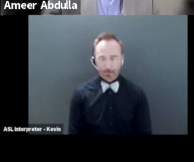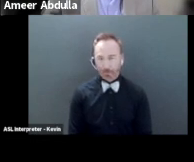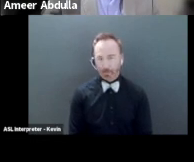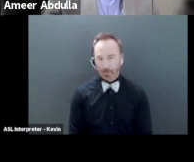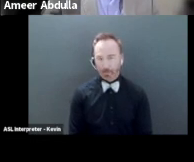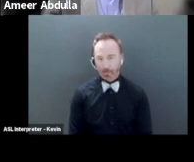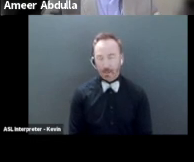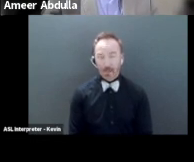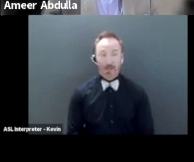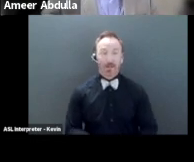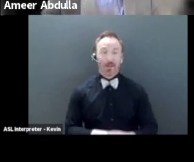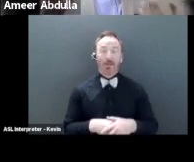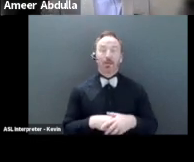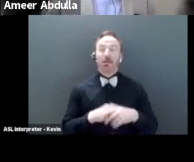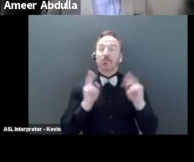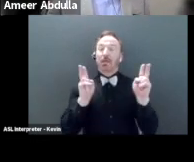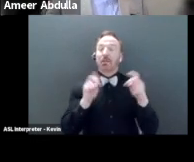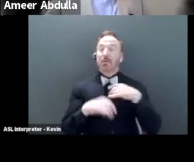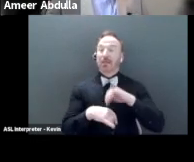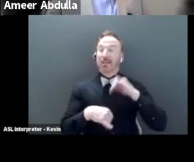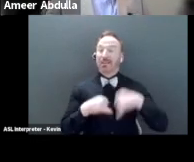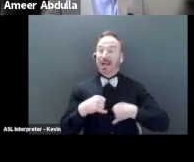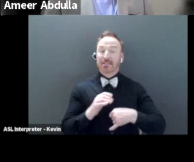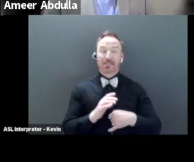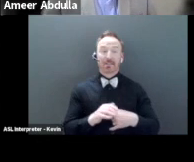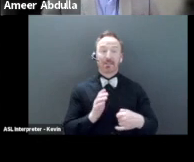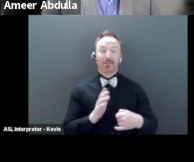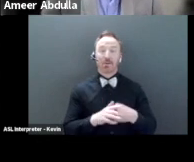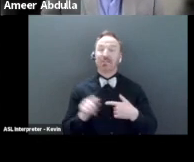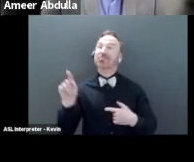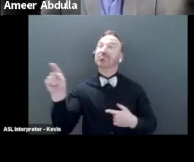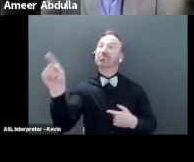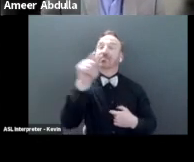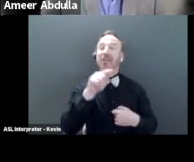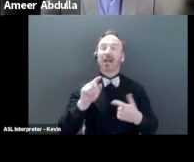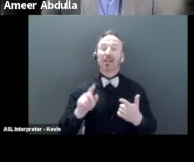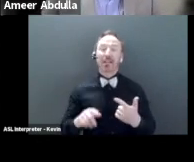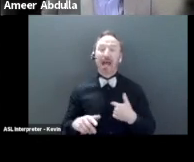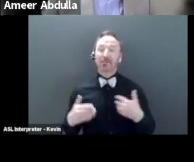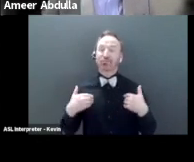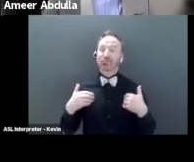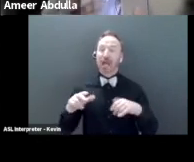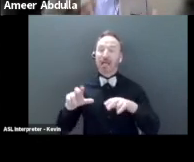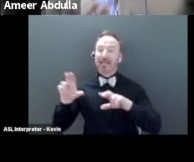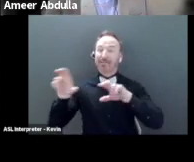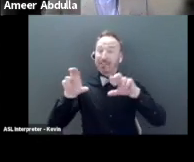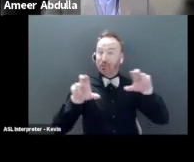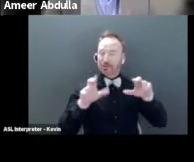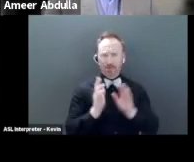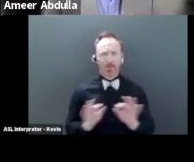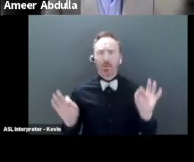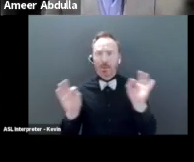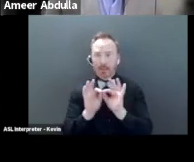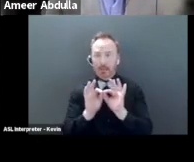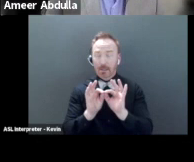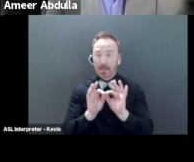And my last topic is just the impact on the outside investors. And, investors are very important and they're highly influential